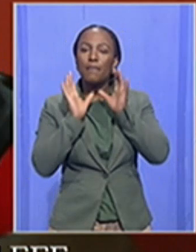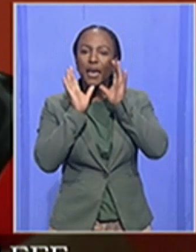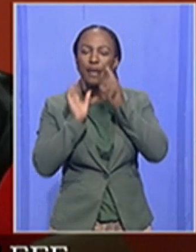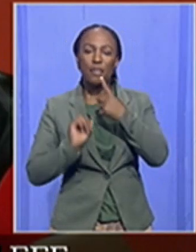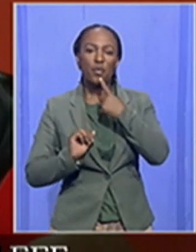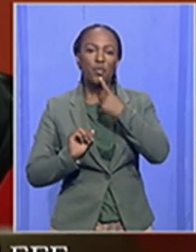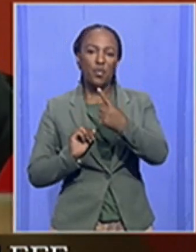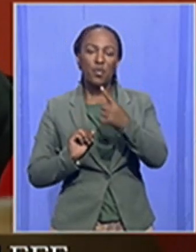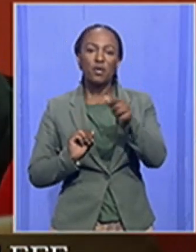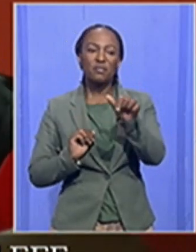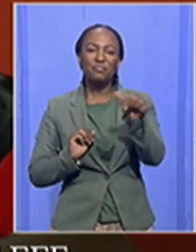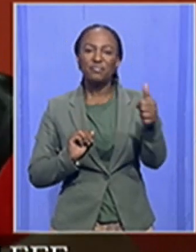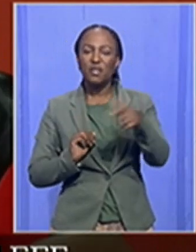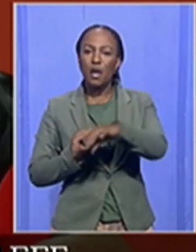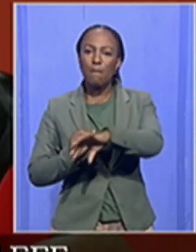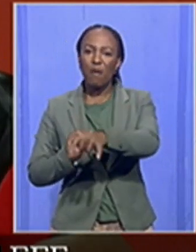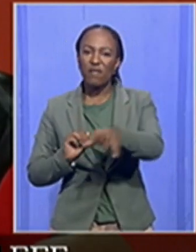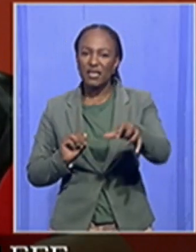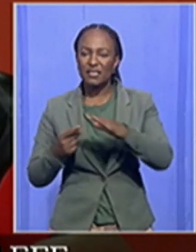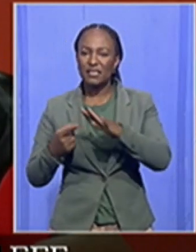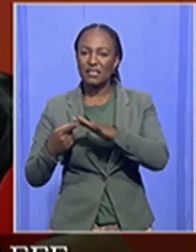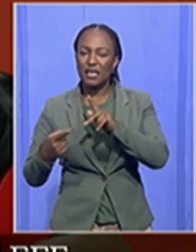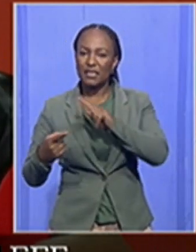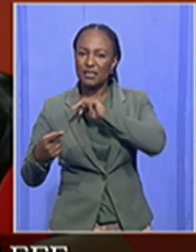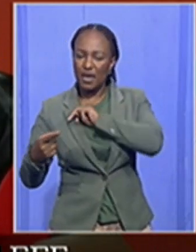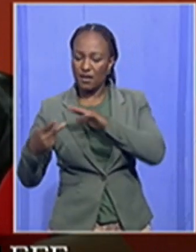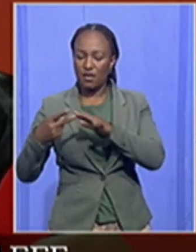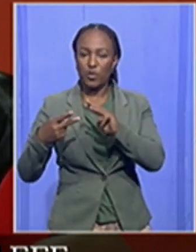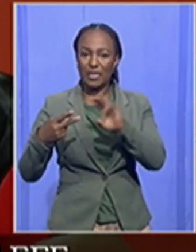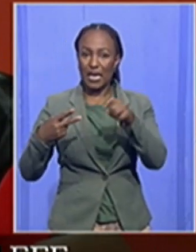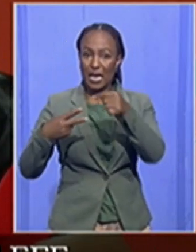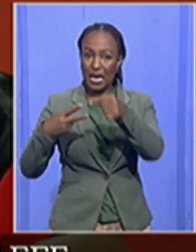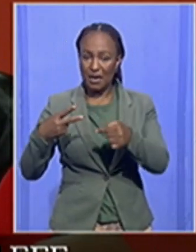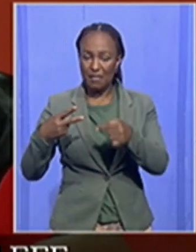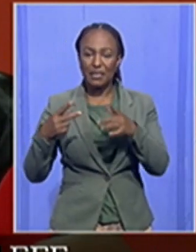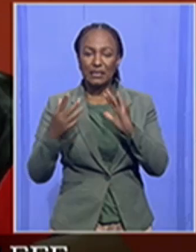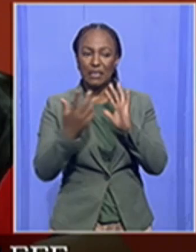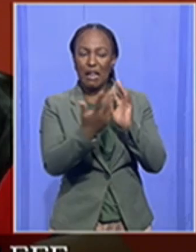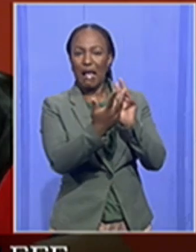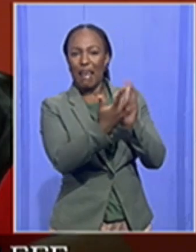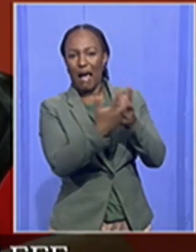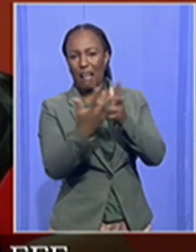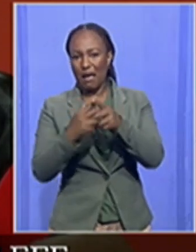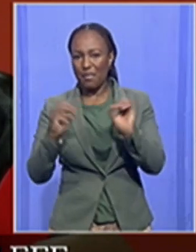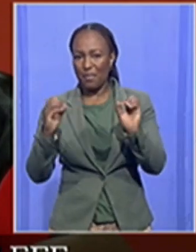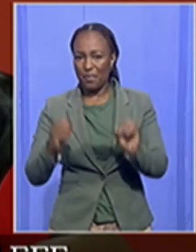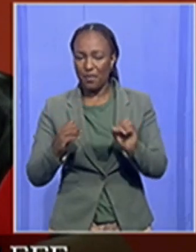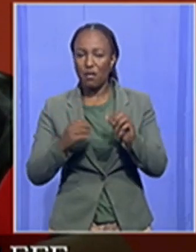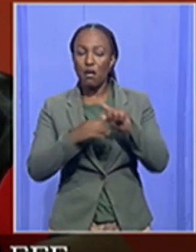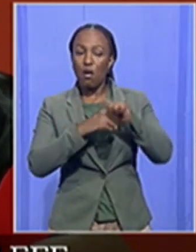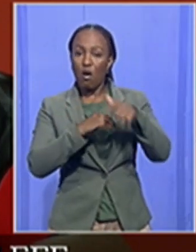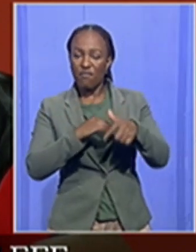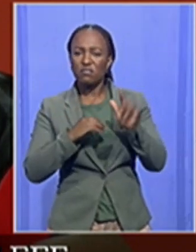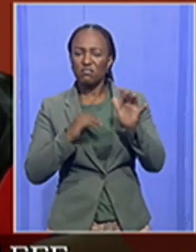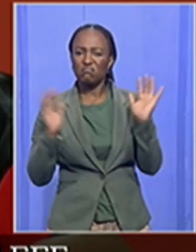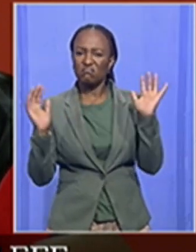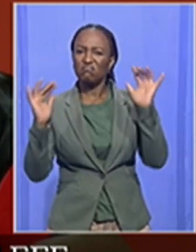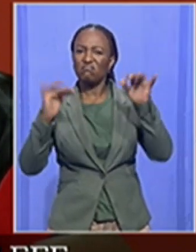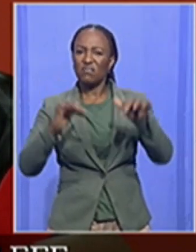mangwe ka profenseng ya KwaZulu-Natal le Western Cape a se a fihlela dinyakwa ba sa tlo no ba gona conference ya go kgetha boetapele bjalo